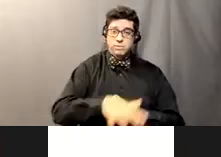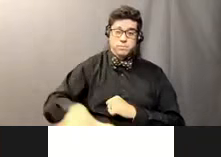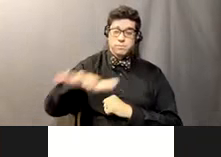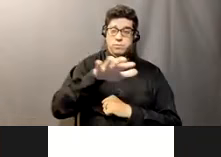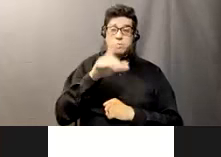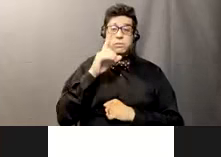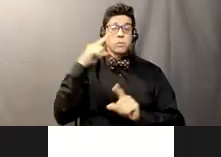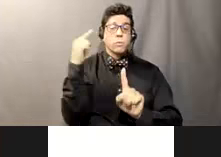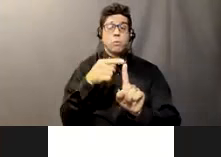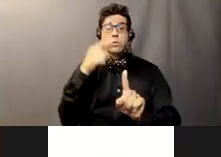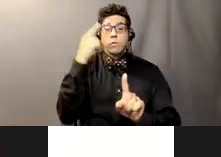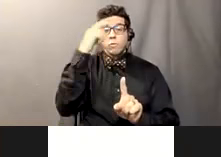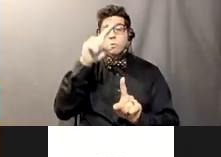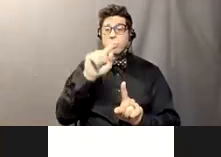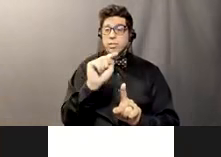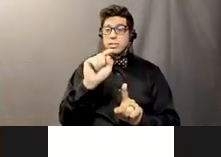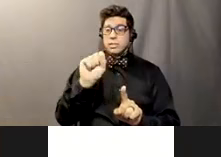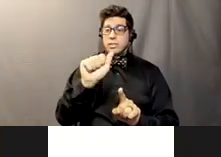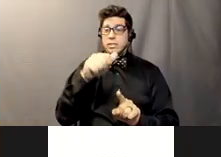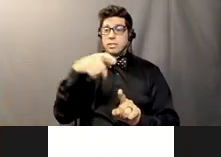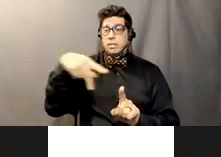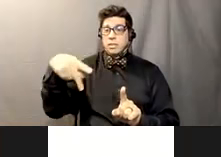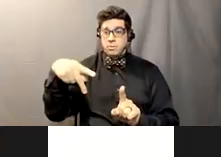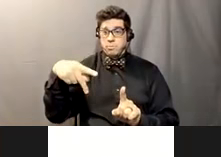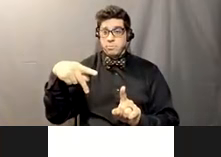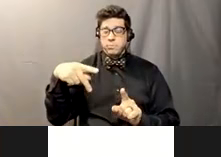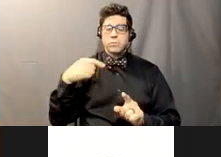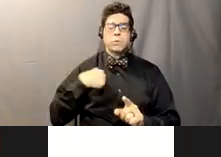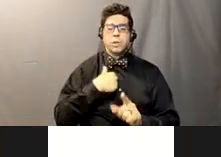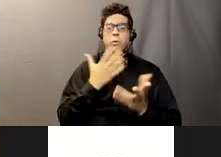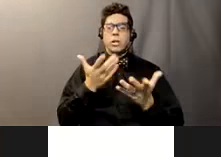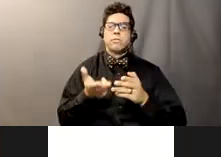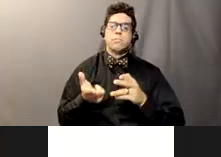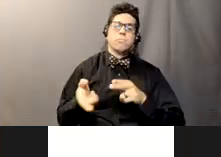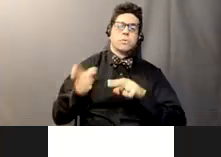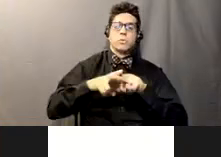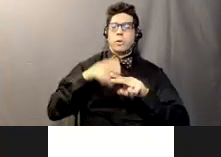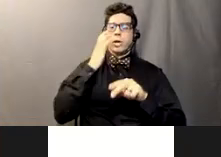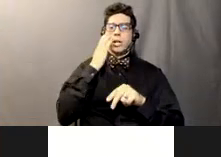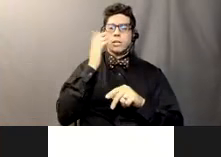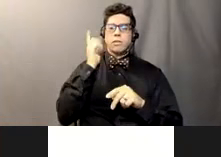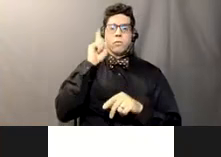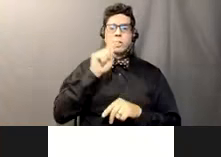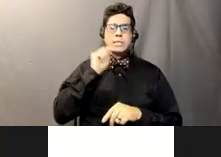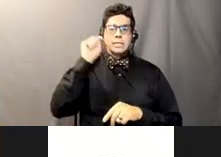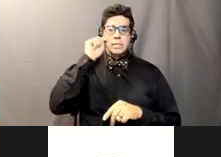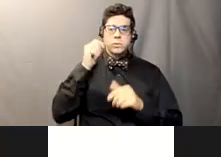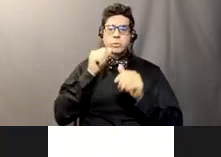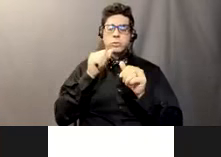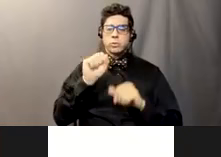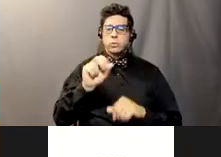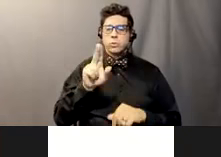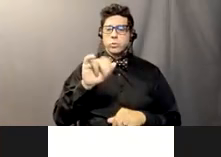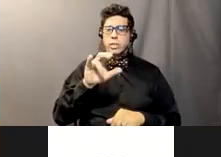TSAP program is ultimately we want to increase awareness on the issue of teen suicide. We are hoping